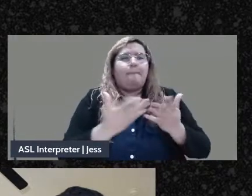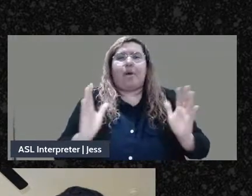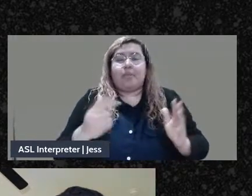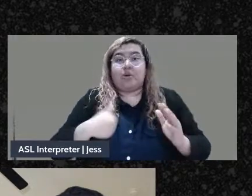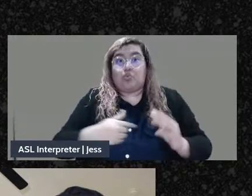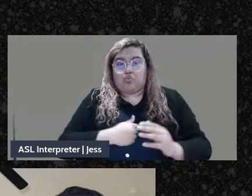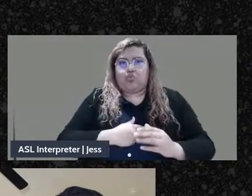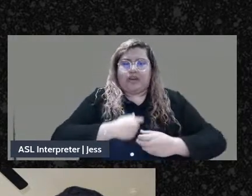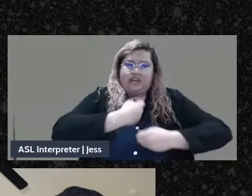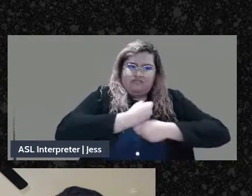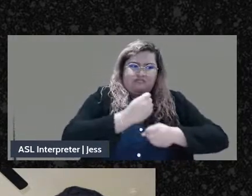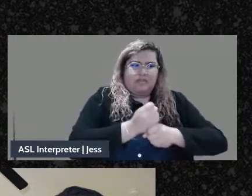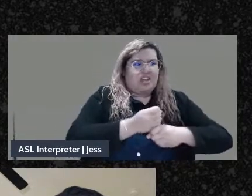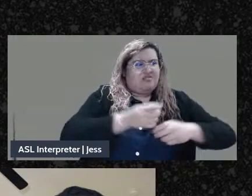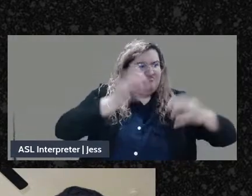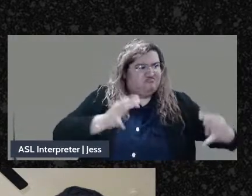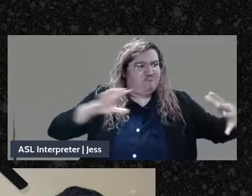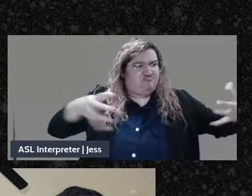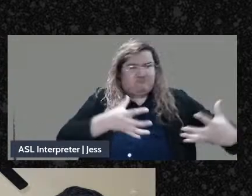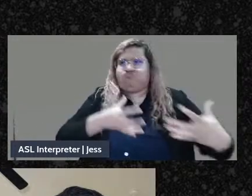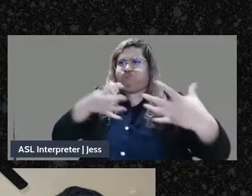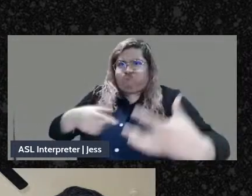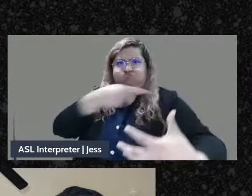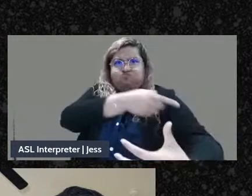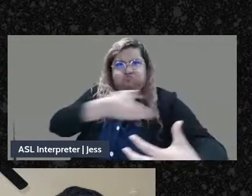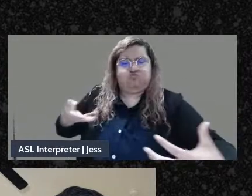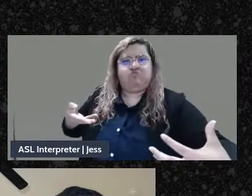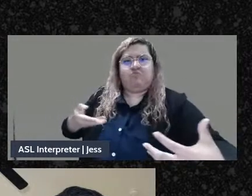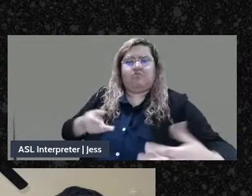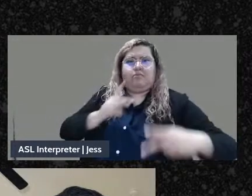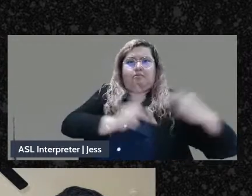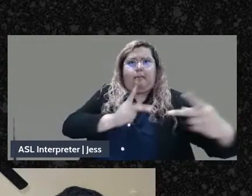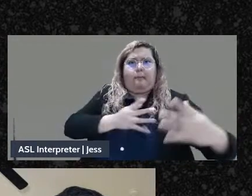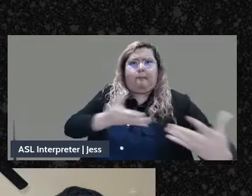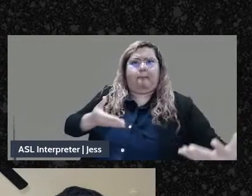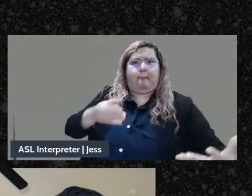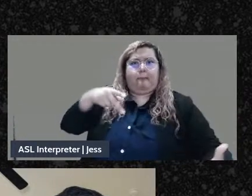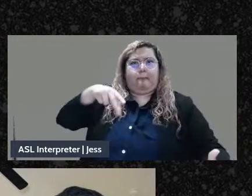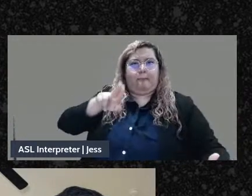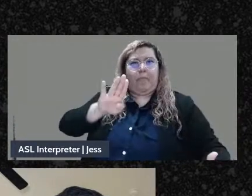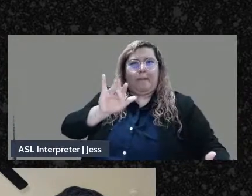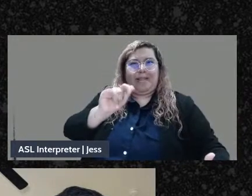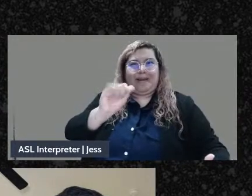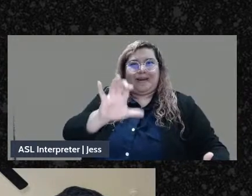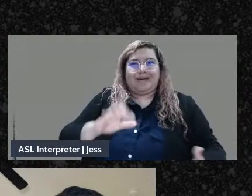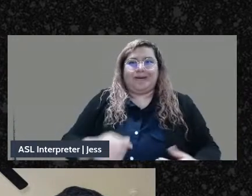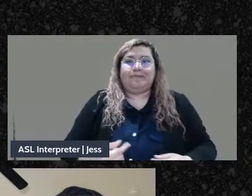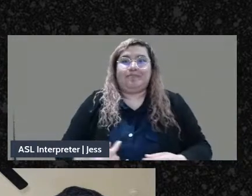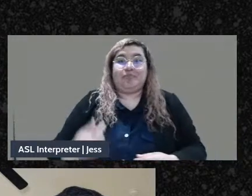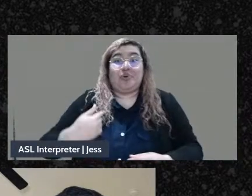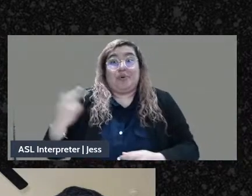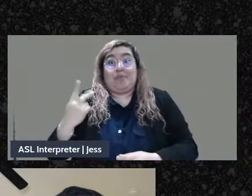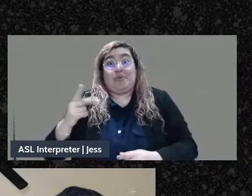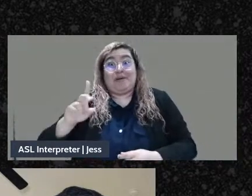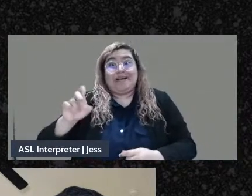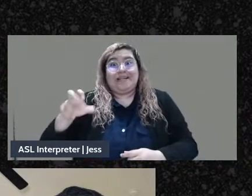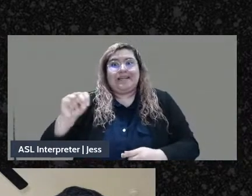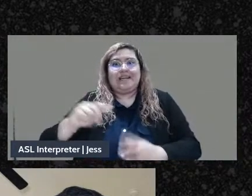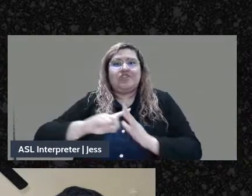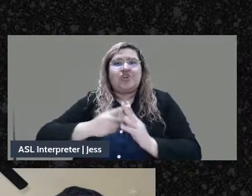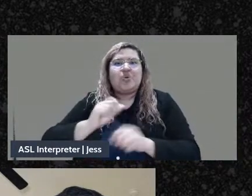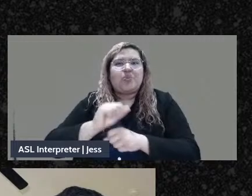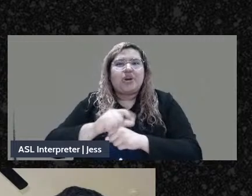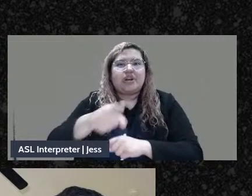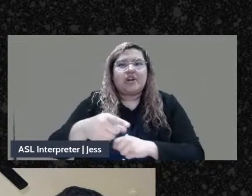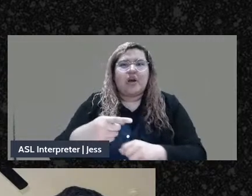Seattle for a while now, right? Like when Dean and I started working on the No New Youth Deal campaign back in 2012, we